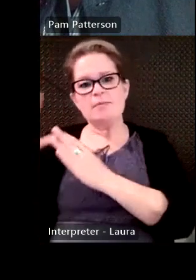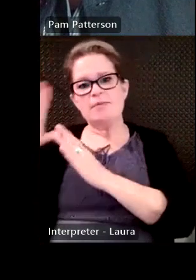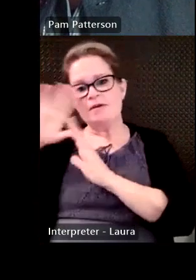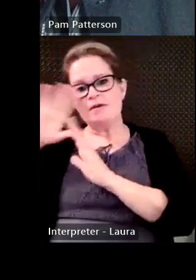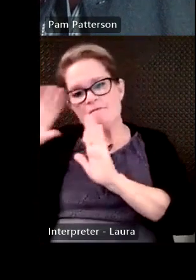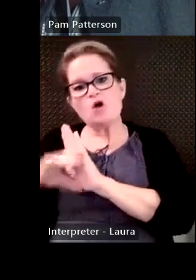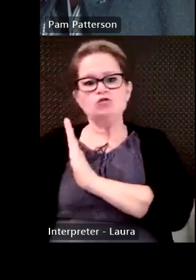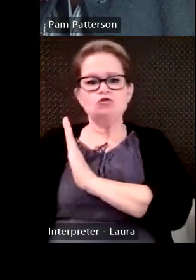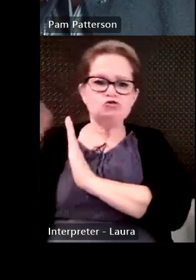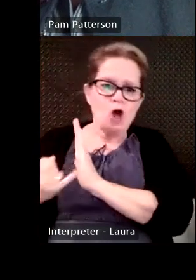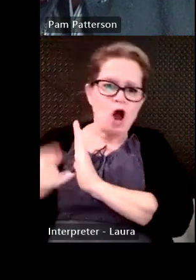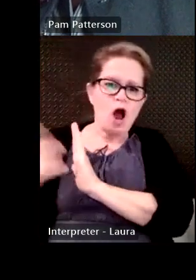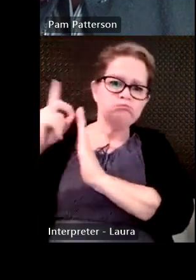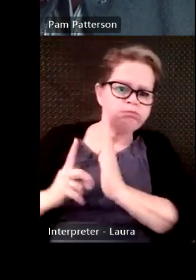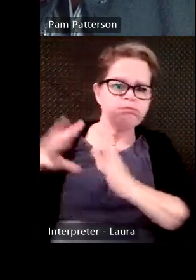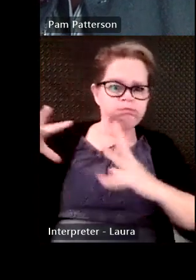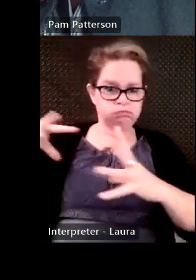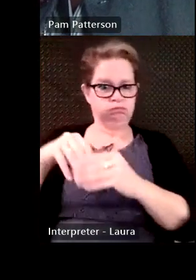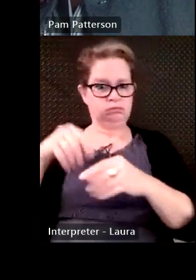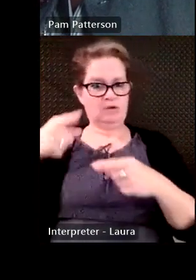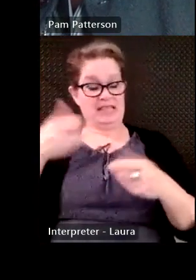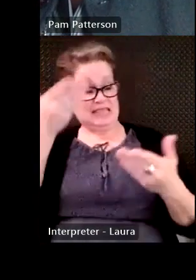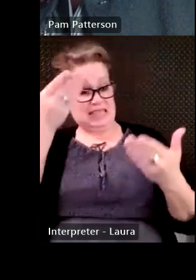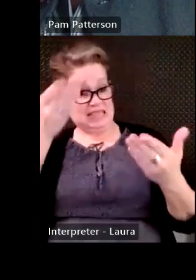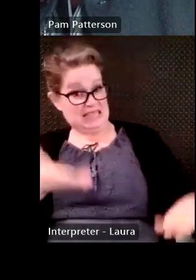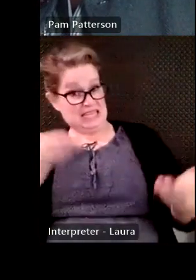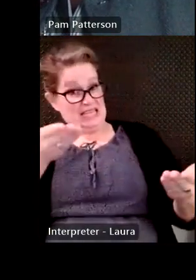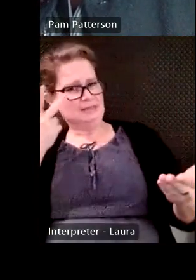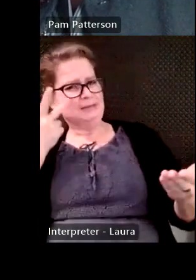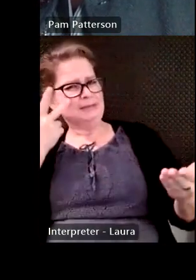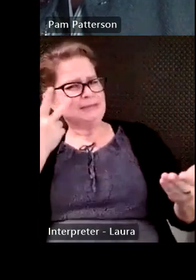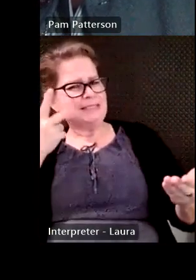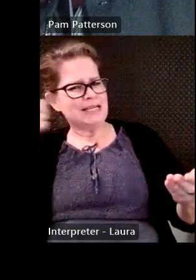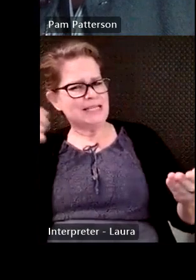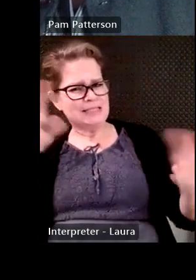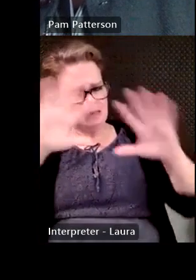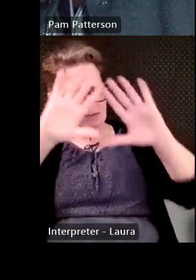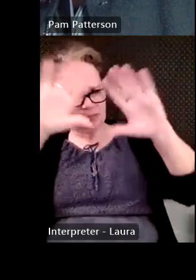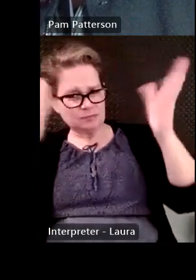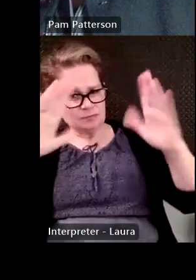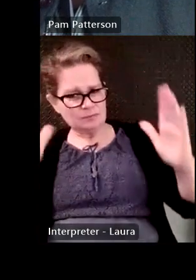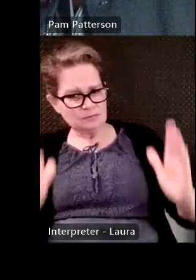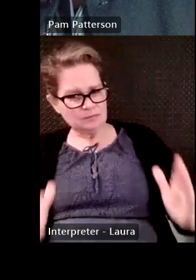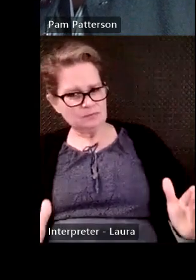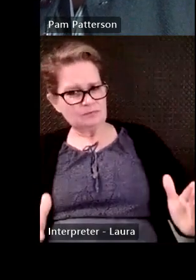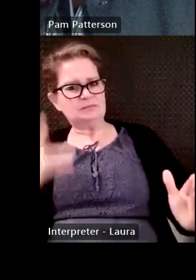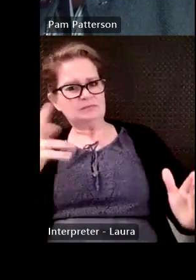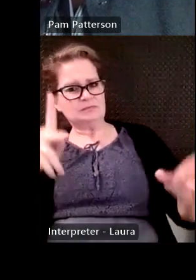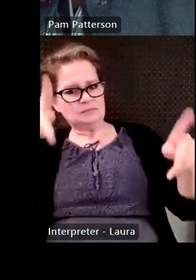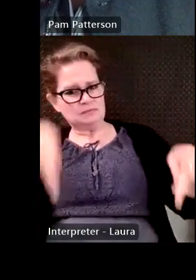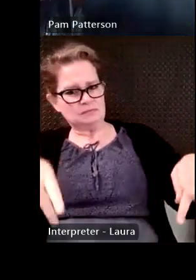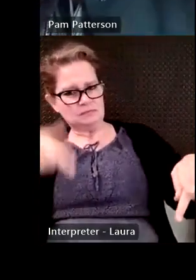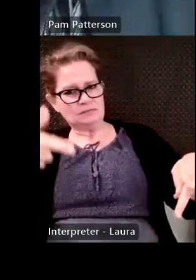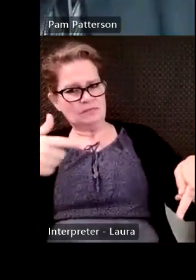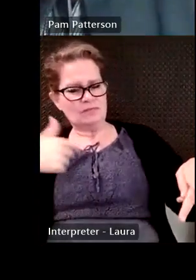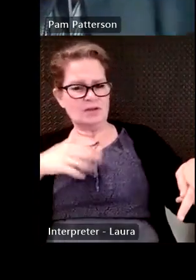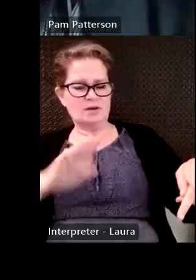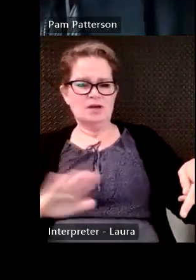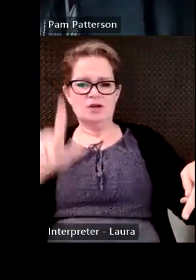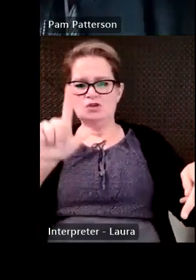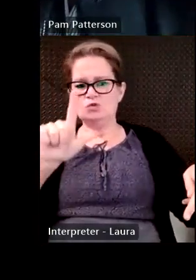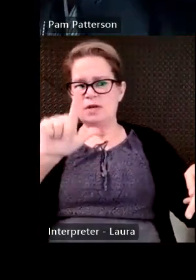perceptions. So the work depicted here on the slide is a figure measuring 29 by 15 inches at further points,